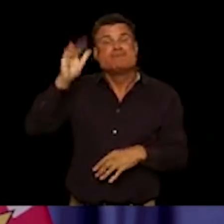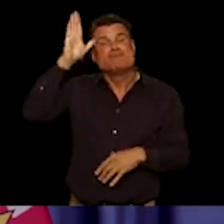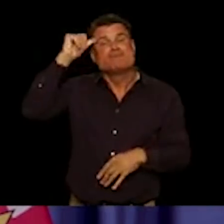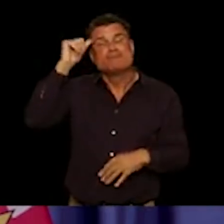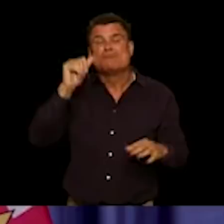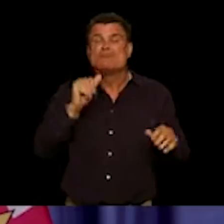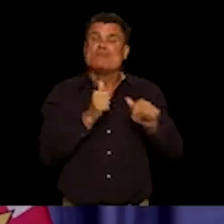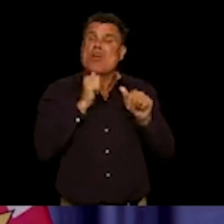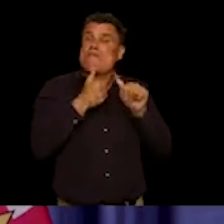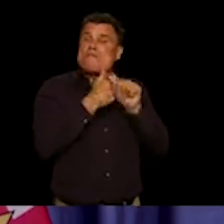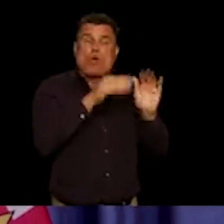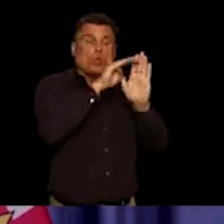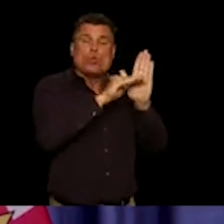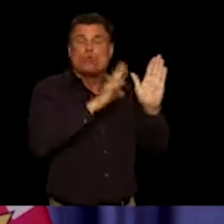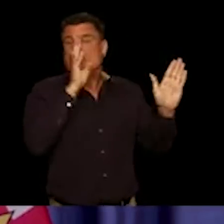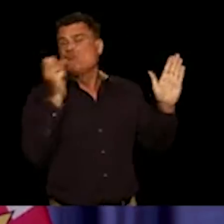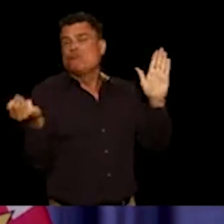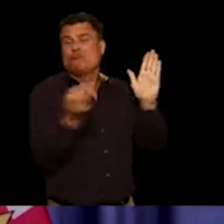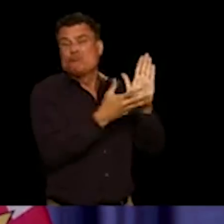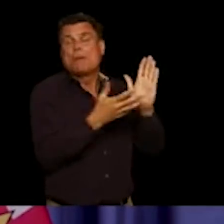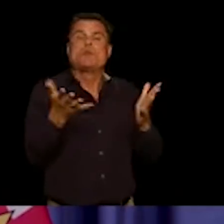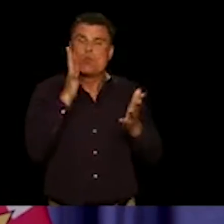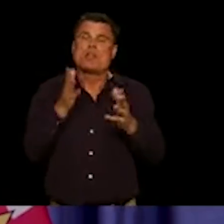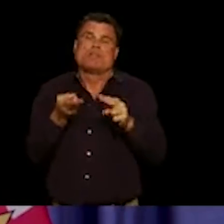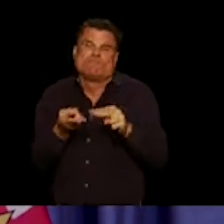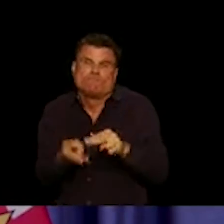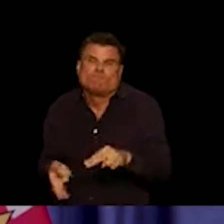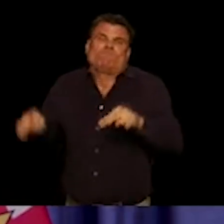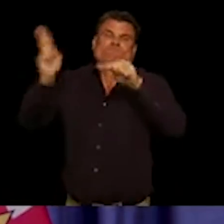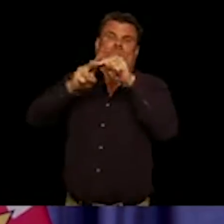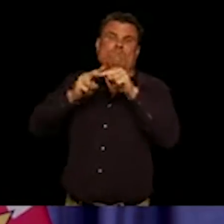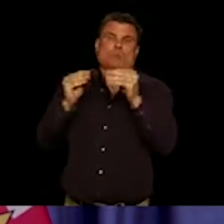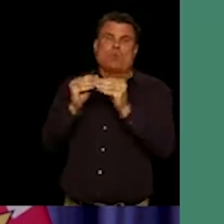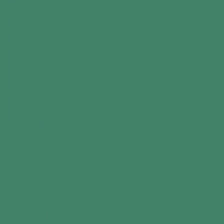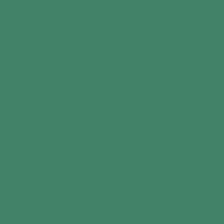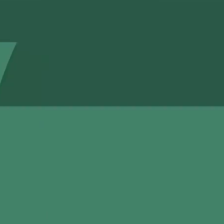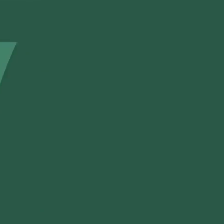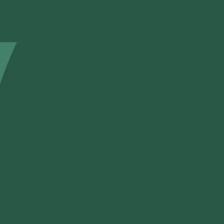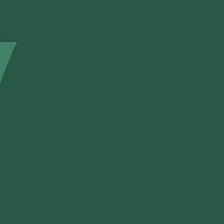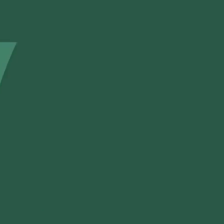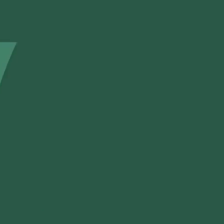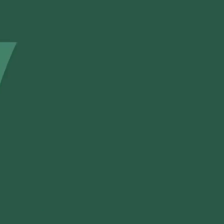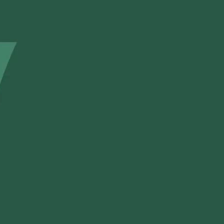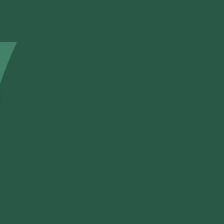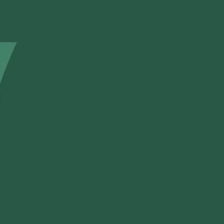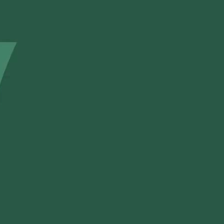disregard the rules that the rest of British Columbians are following, then we will, of course, take action.